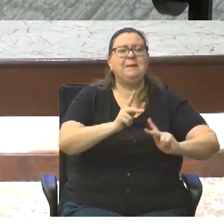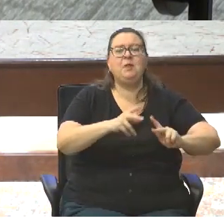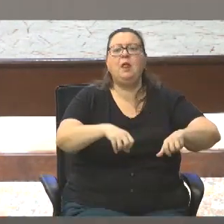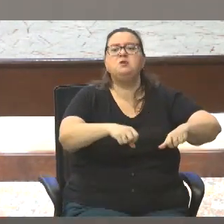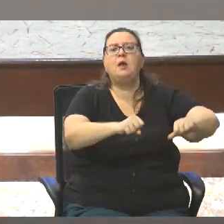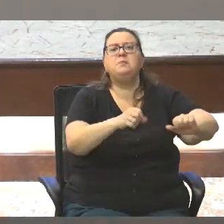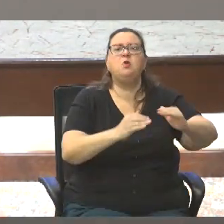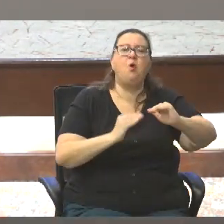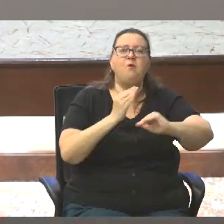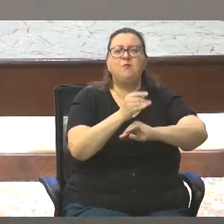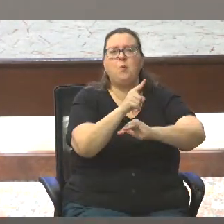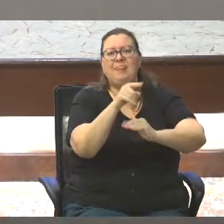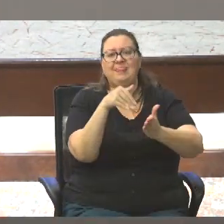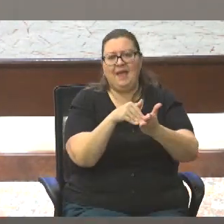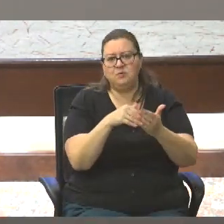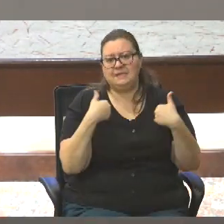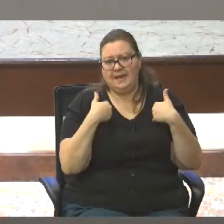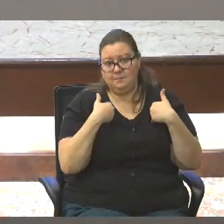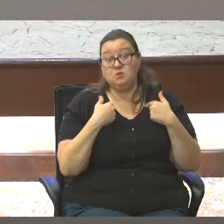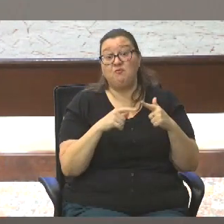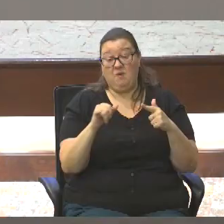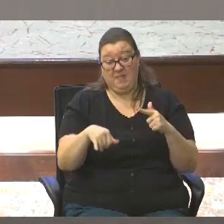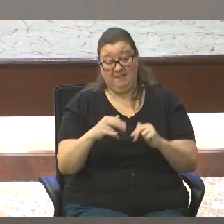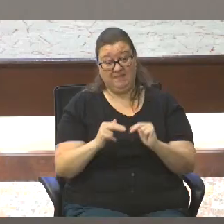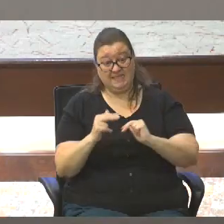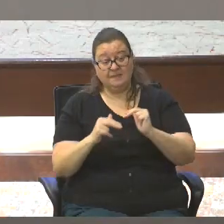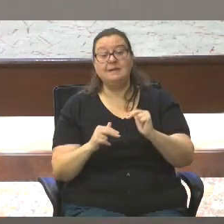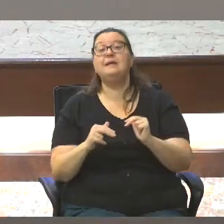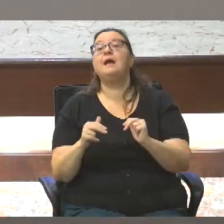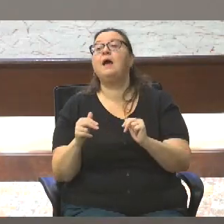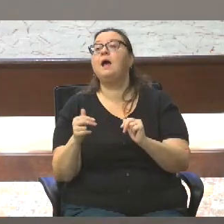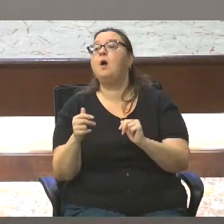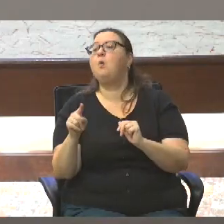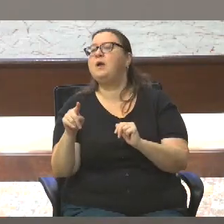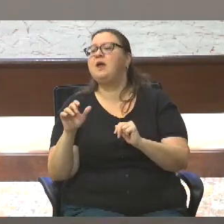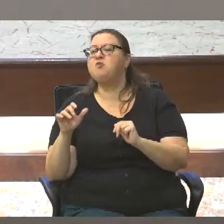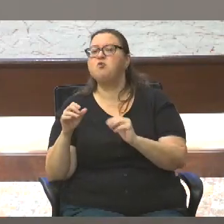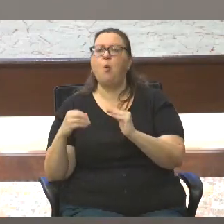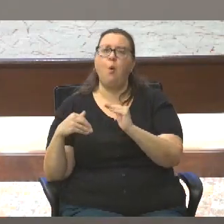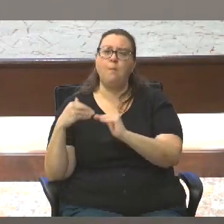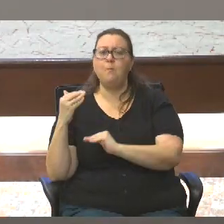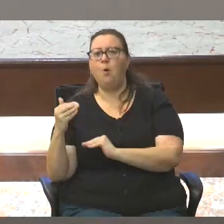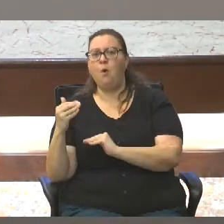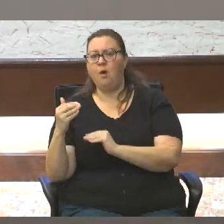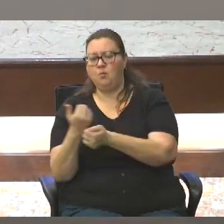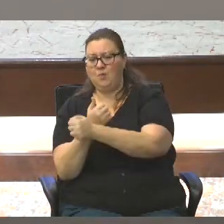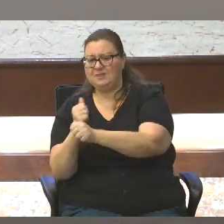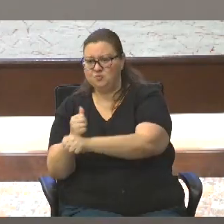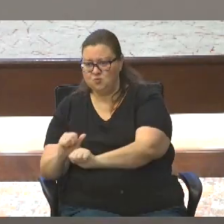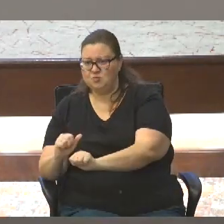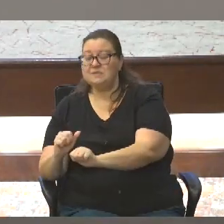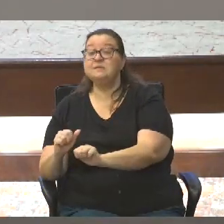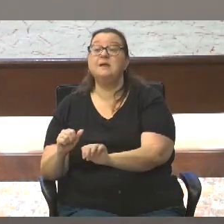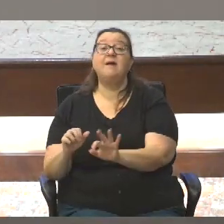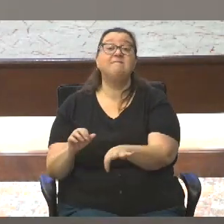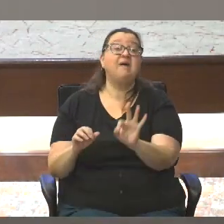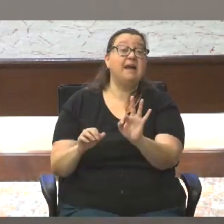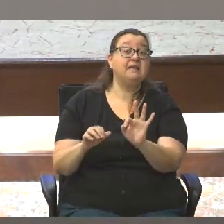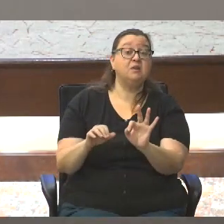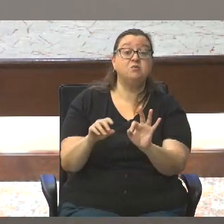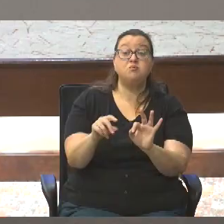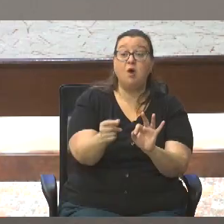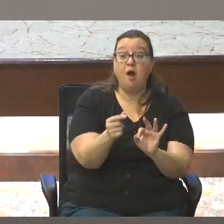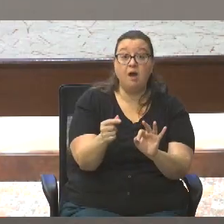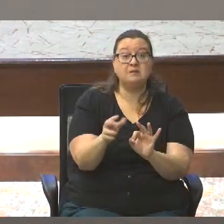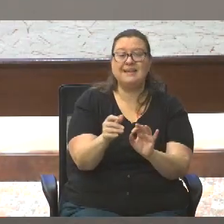out of that facility, as well as transferring a couple hundred more to rescues and returning a couple hundred to owners in the community.